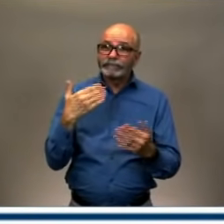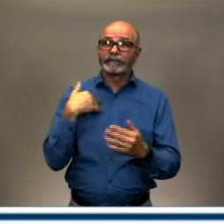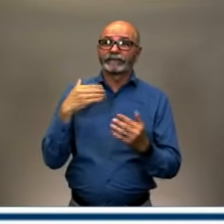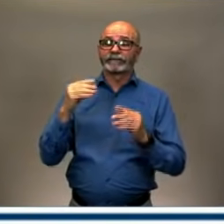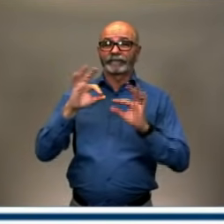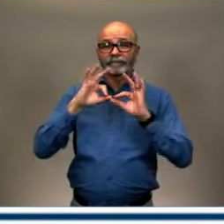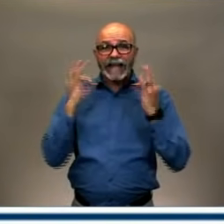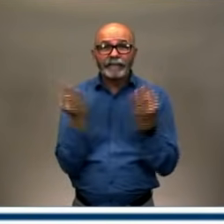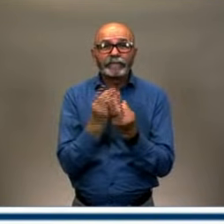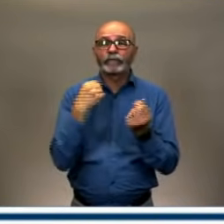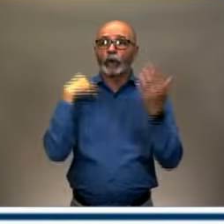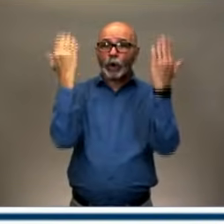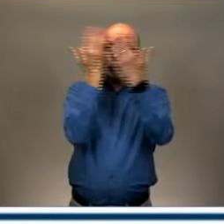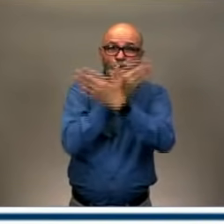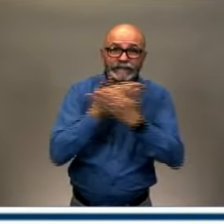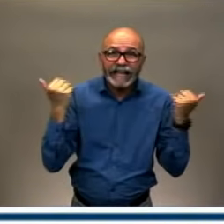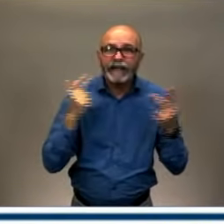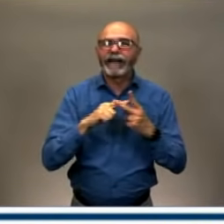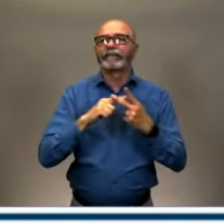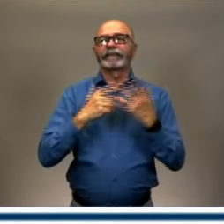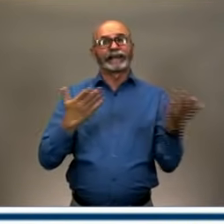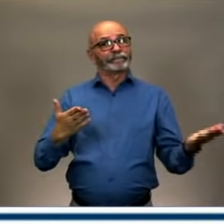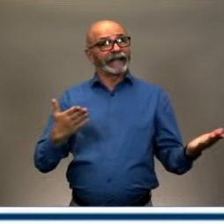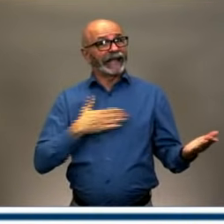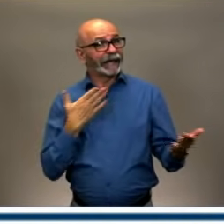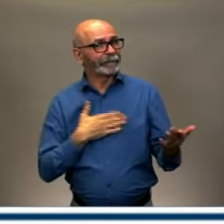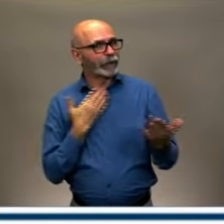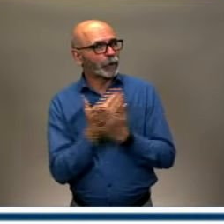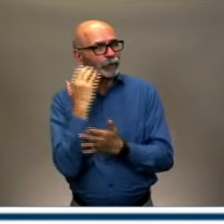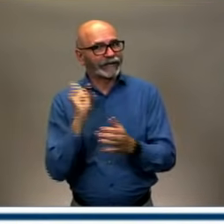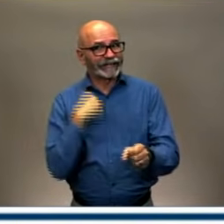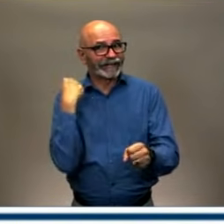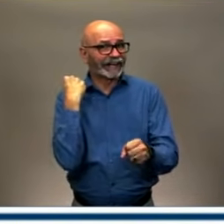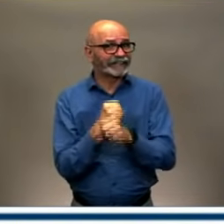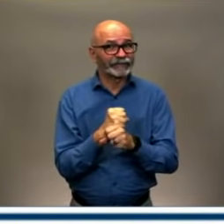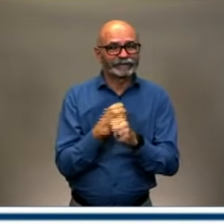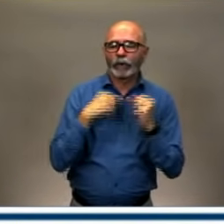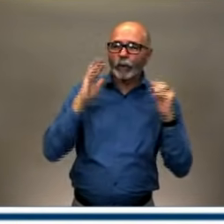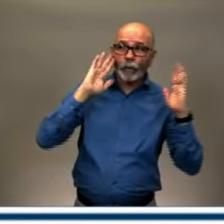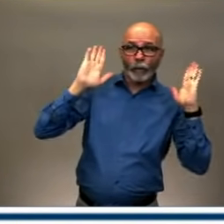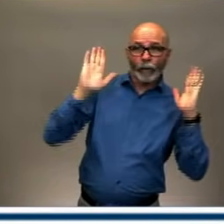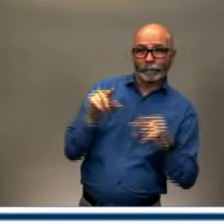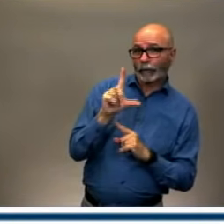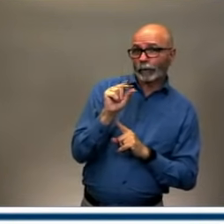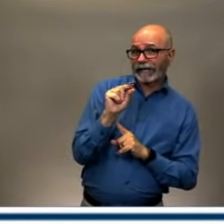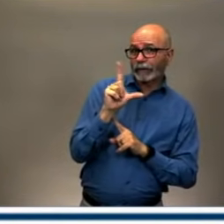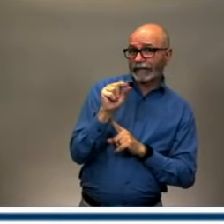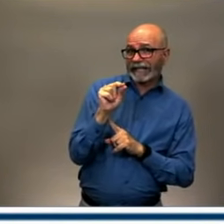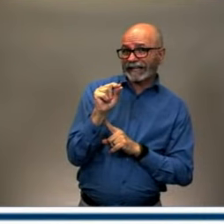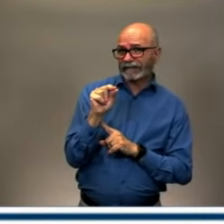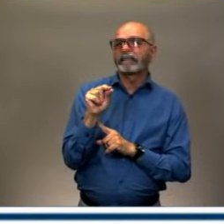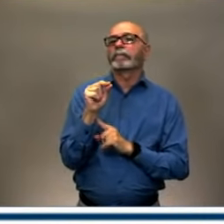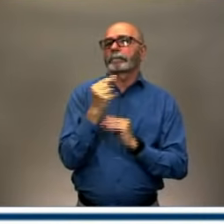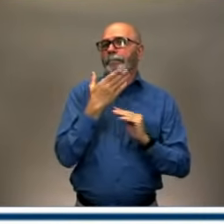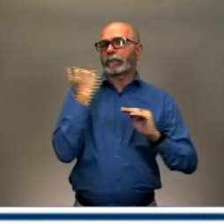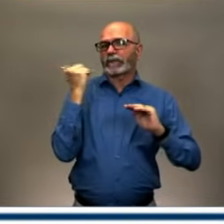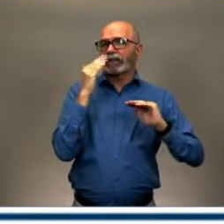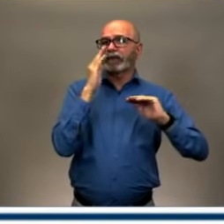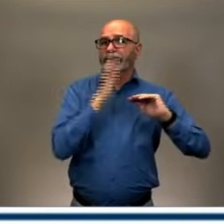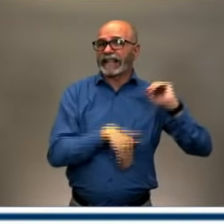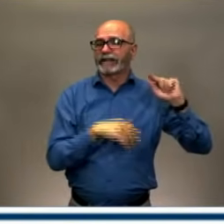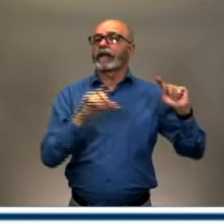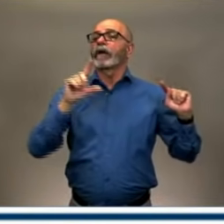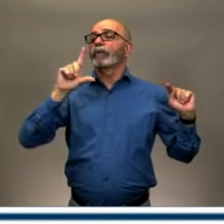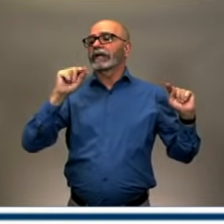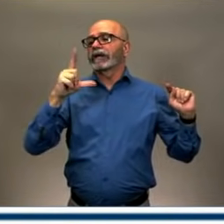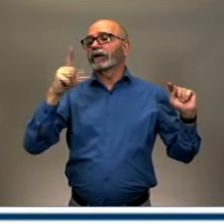to say Happy New Year. May 2021 be better than 2020. I am pleased to begin today by saying our